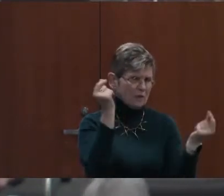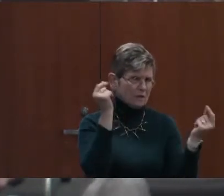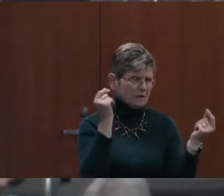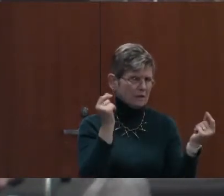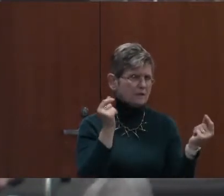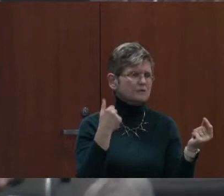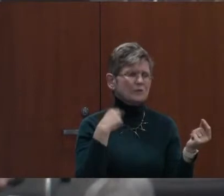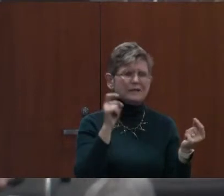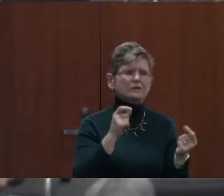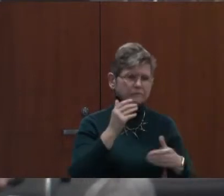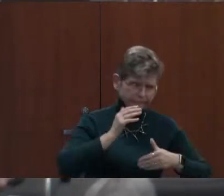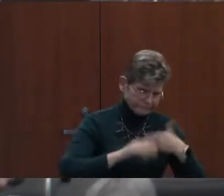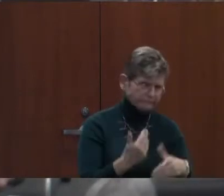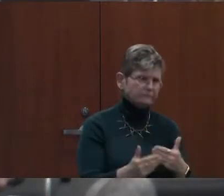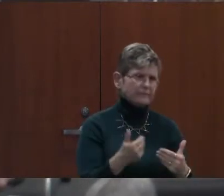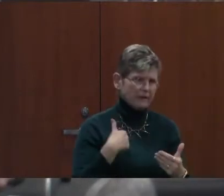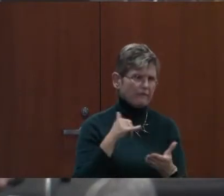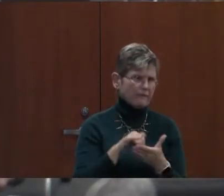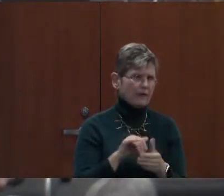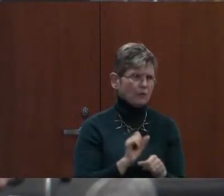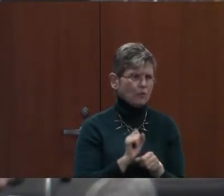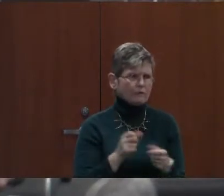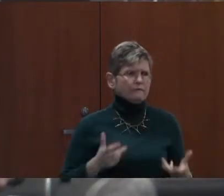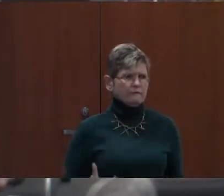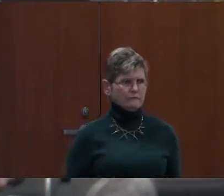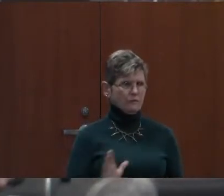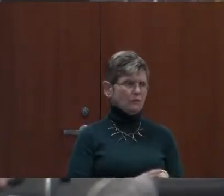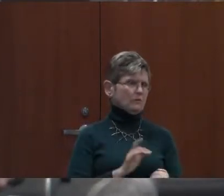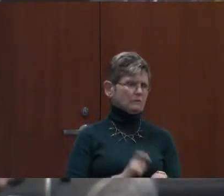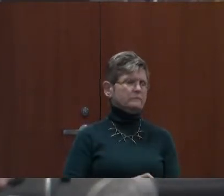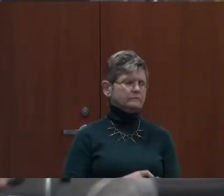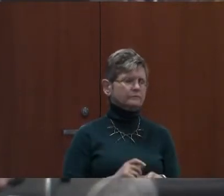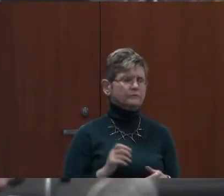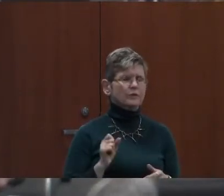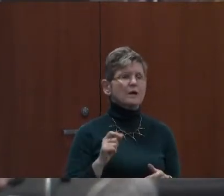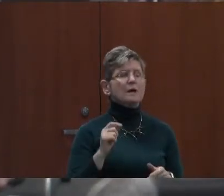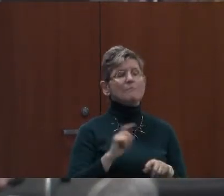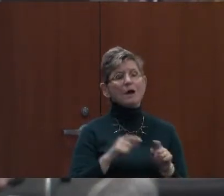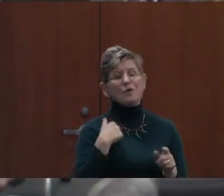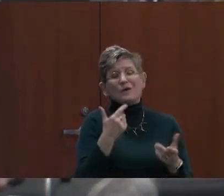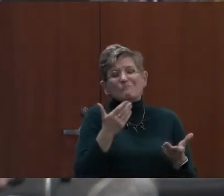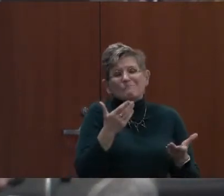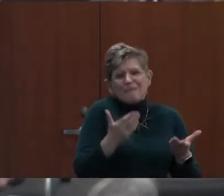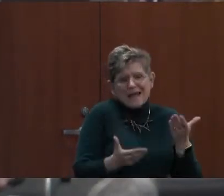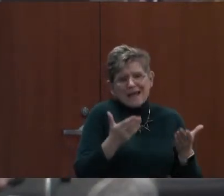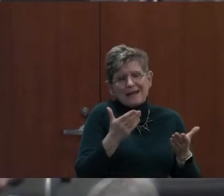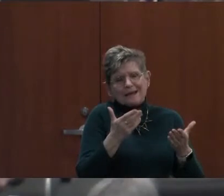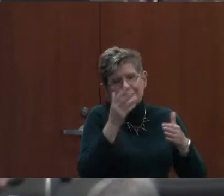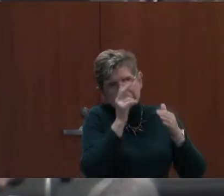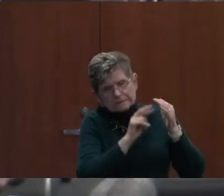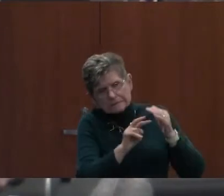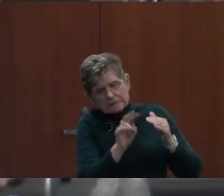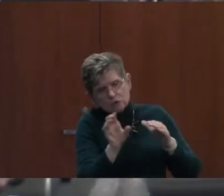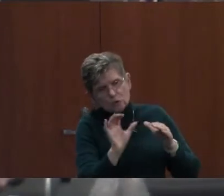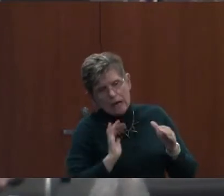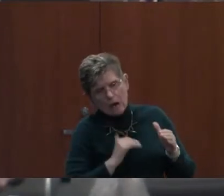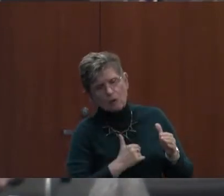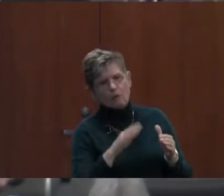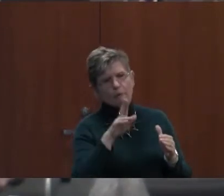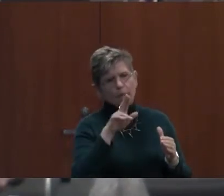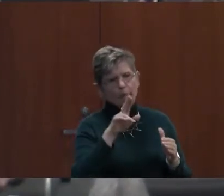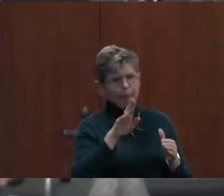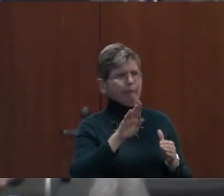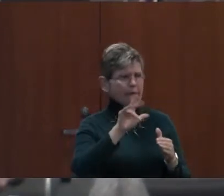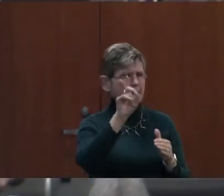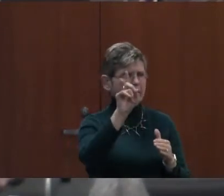that work done in a timely fashion, right? But we may end up looking at doing our own bid for this, but we just